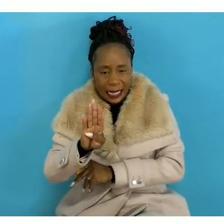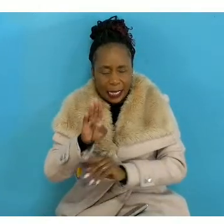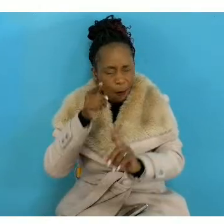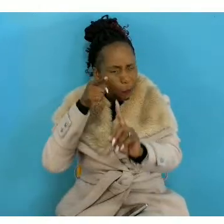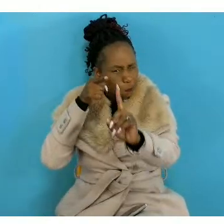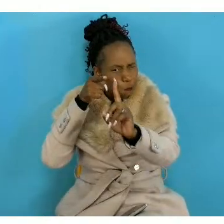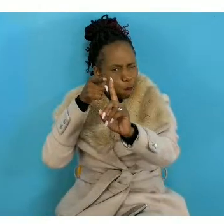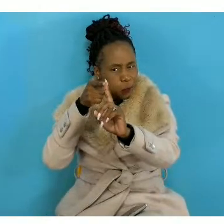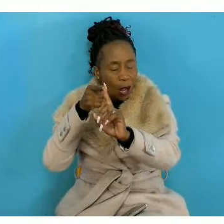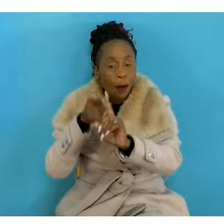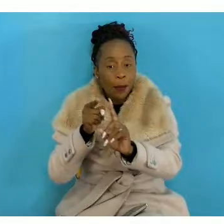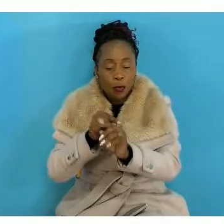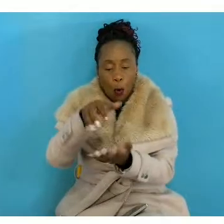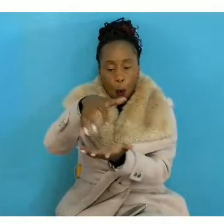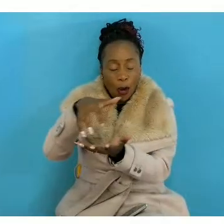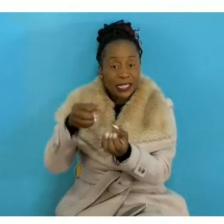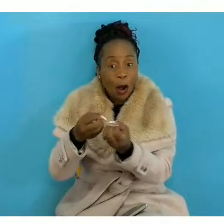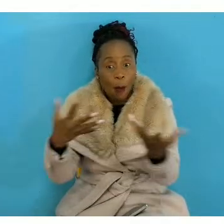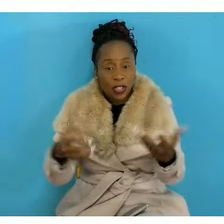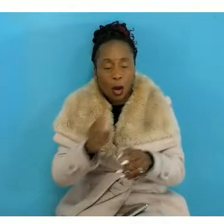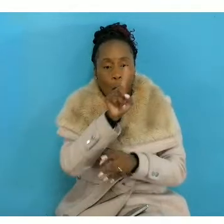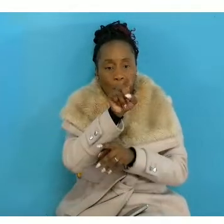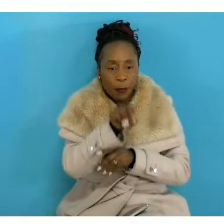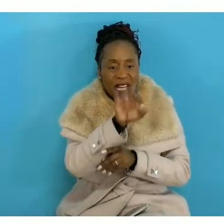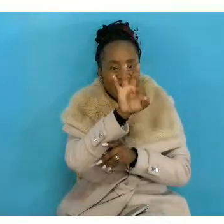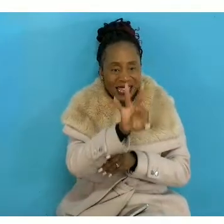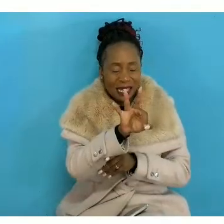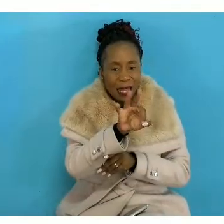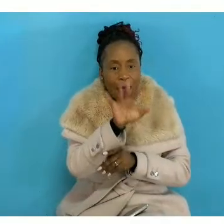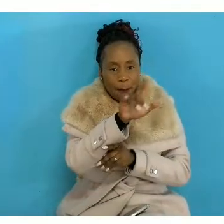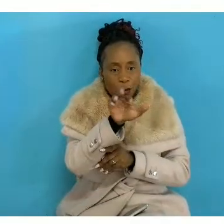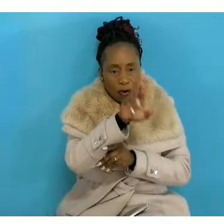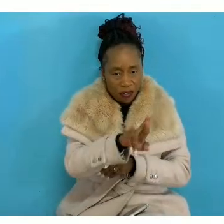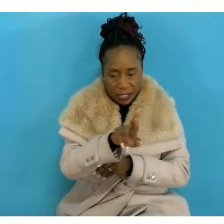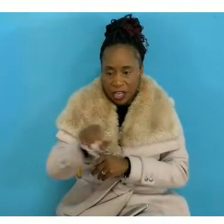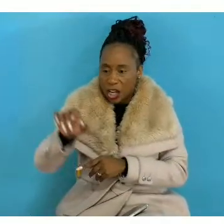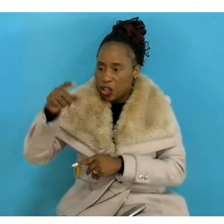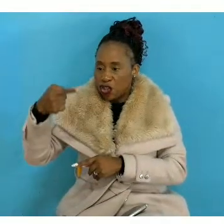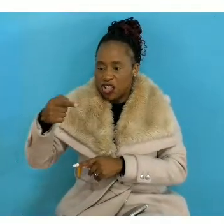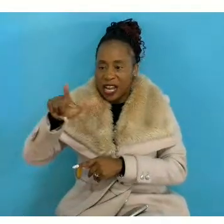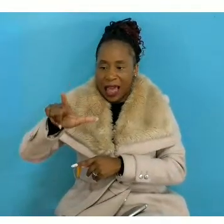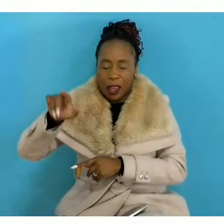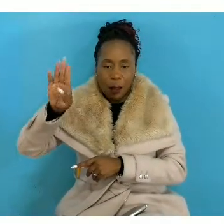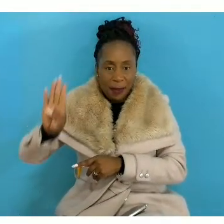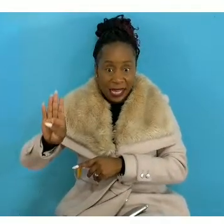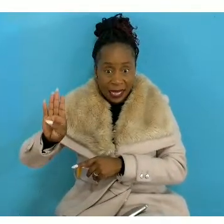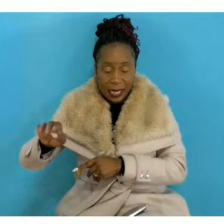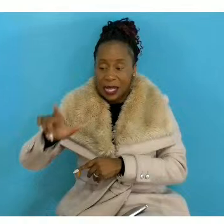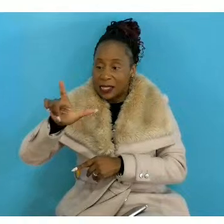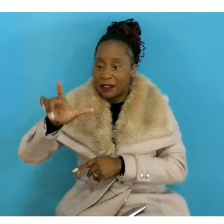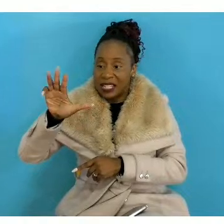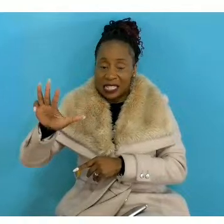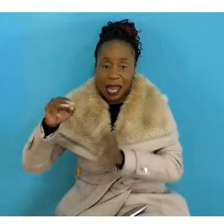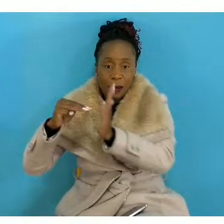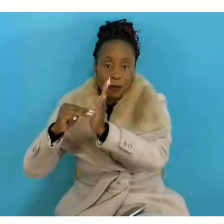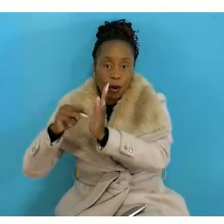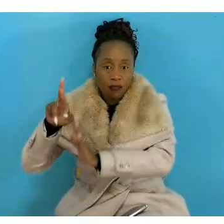collect 1.31 billion and GLB 79